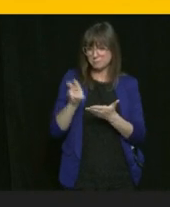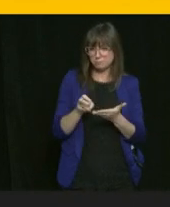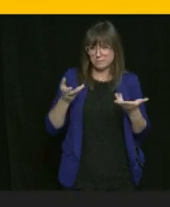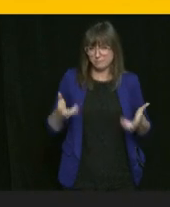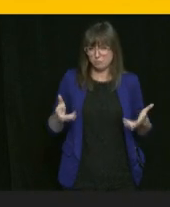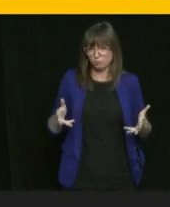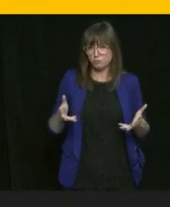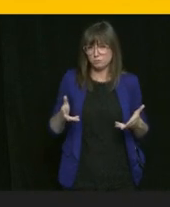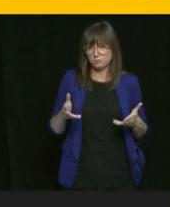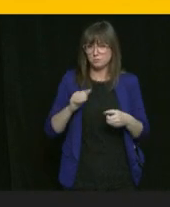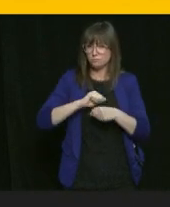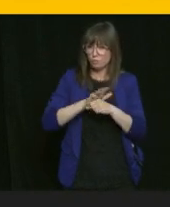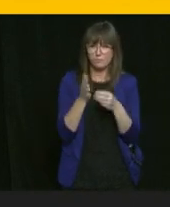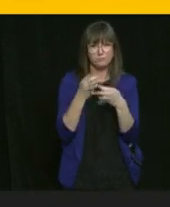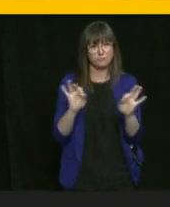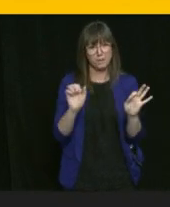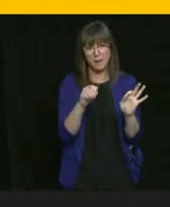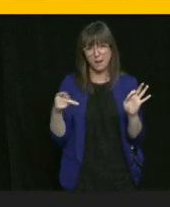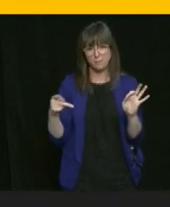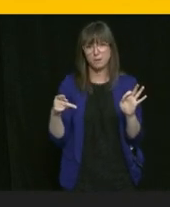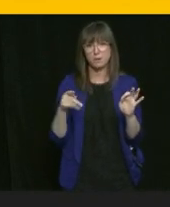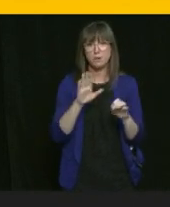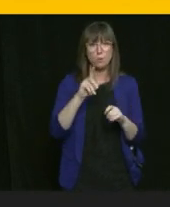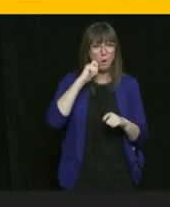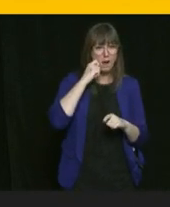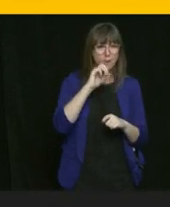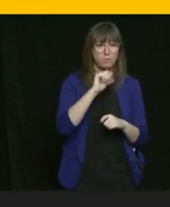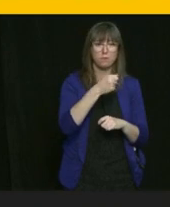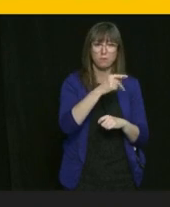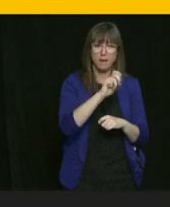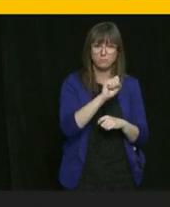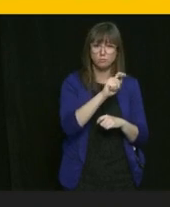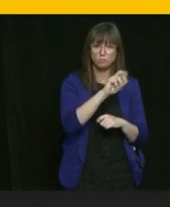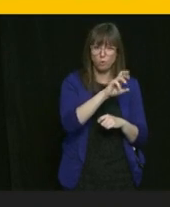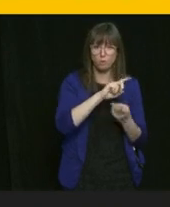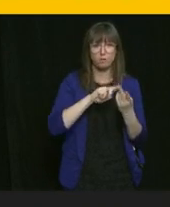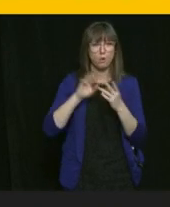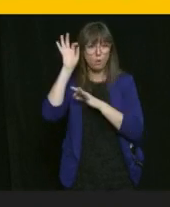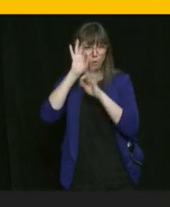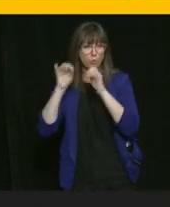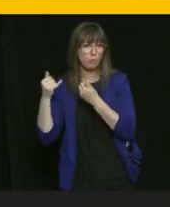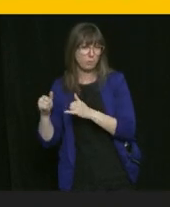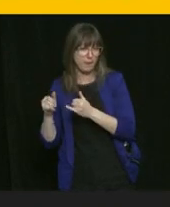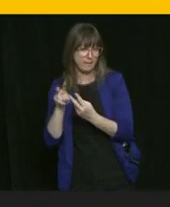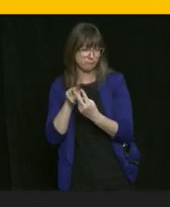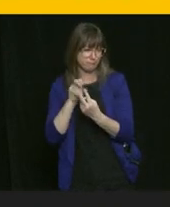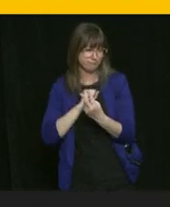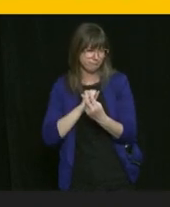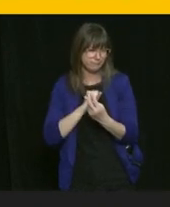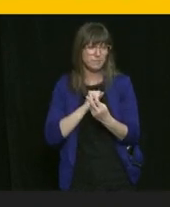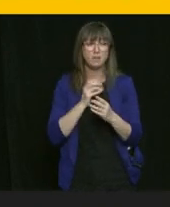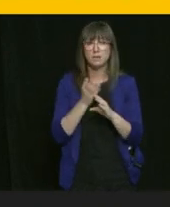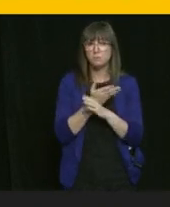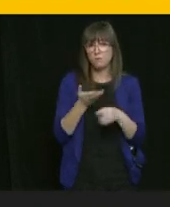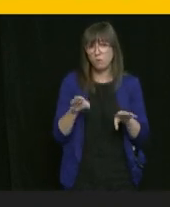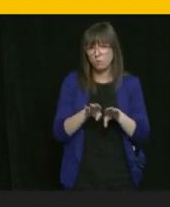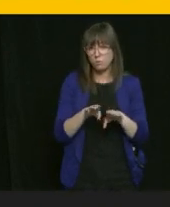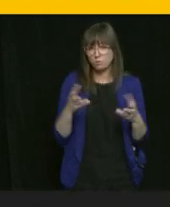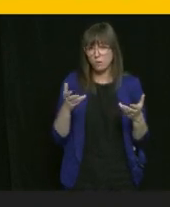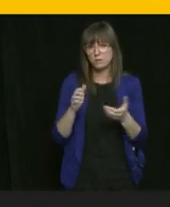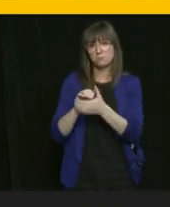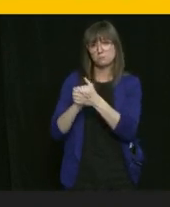free COVID Alert app from the App Store or from Google Play. Finally, I want to end today by congratulating